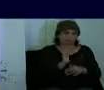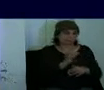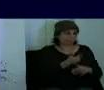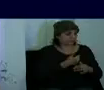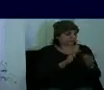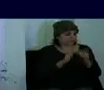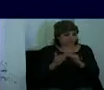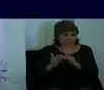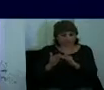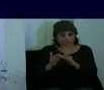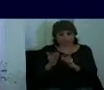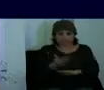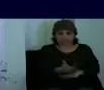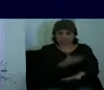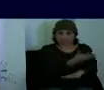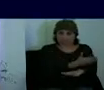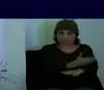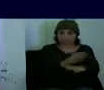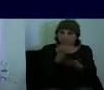by cooperating with one another.